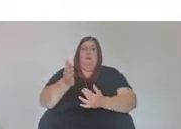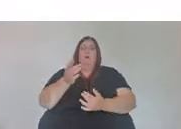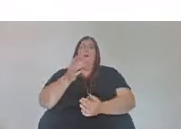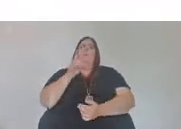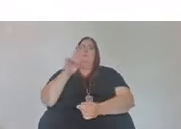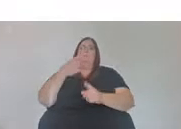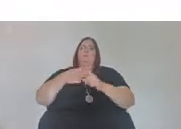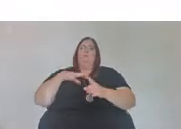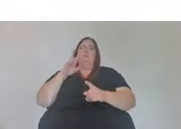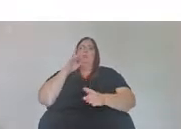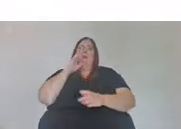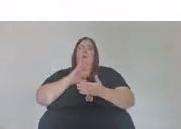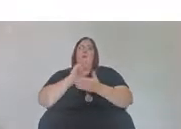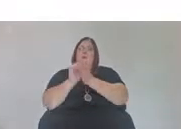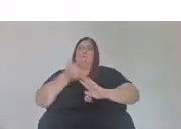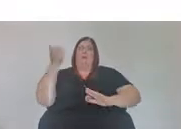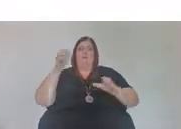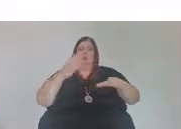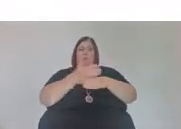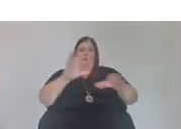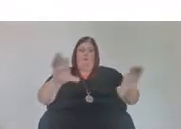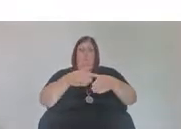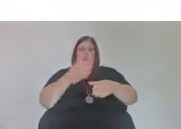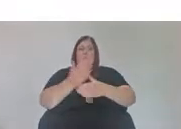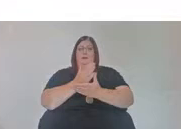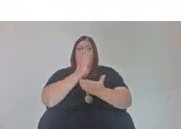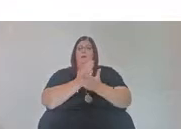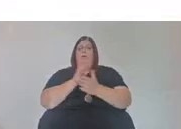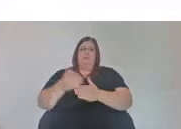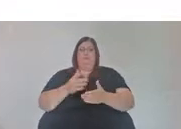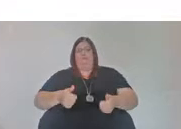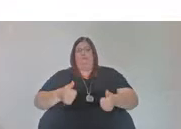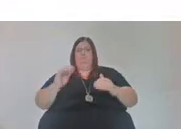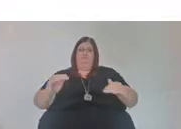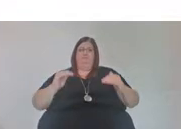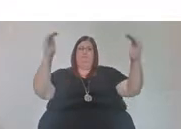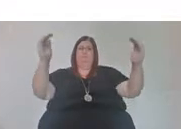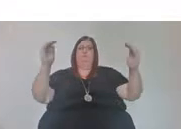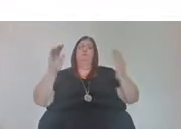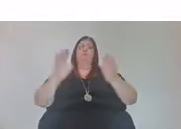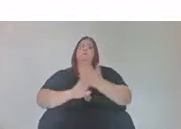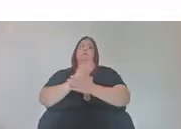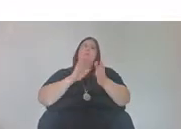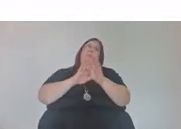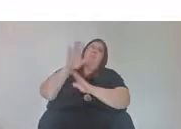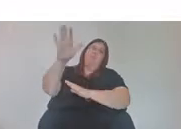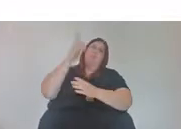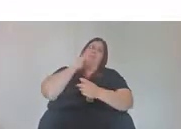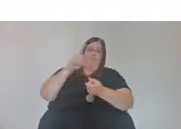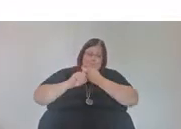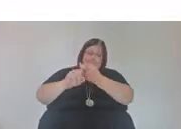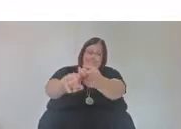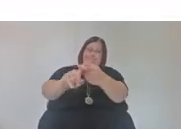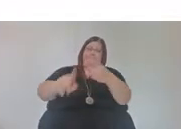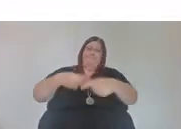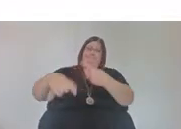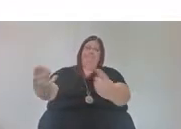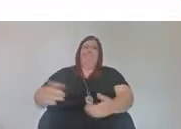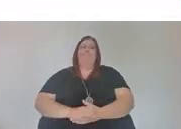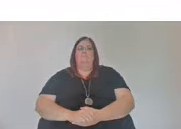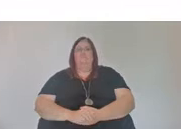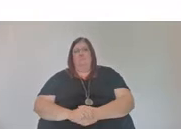talented workforce to create integrated services and leave a legacy of sustainable improvement. Next